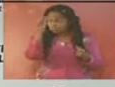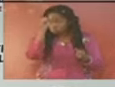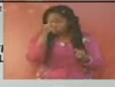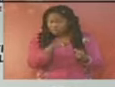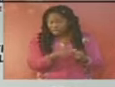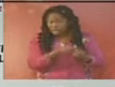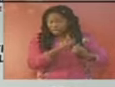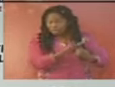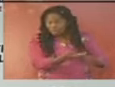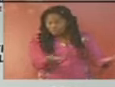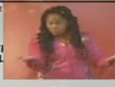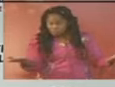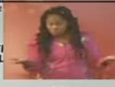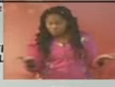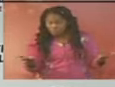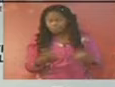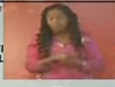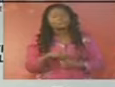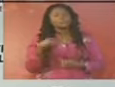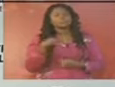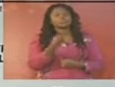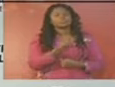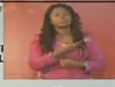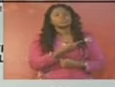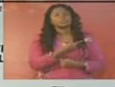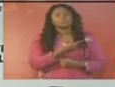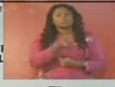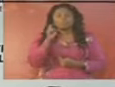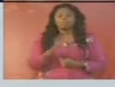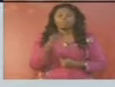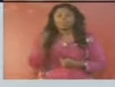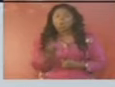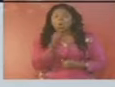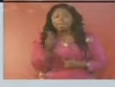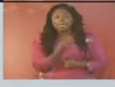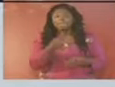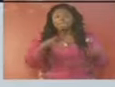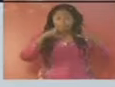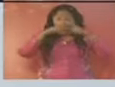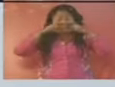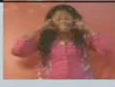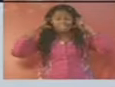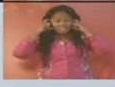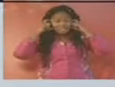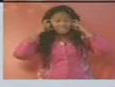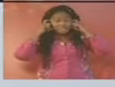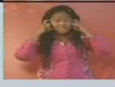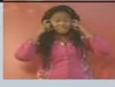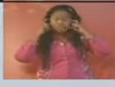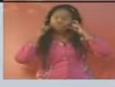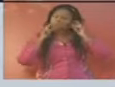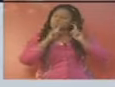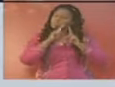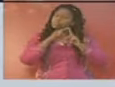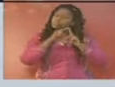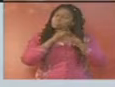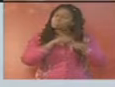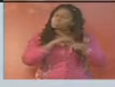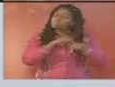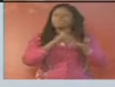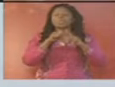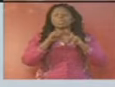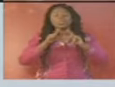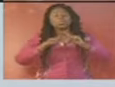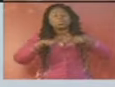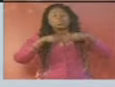that we should also and always wear a mask over your nose and mouth when you go into public. Keep your distance